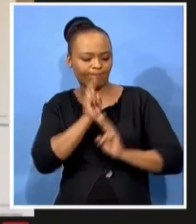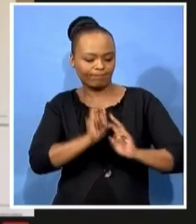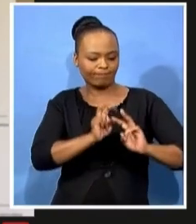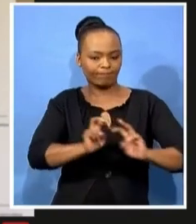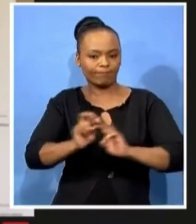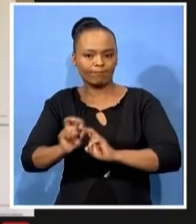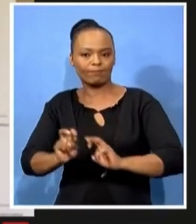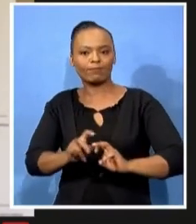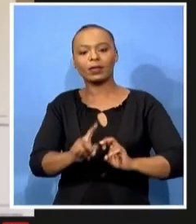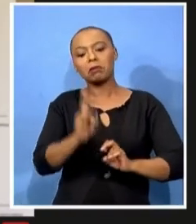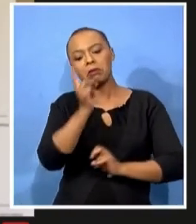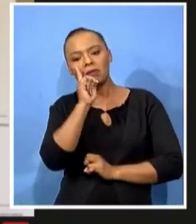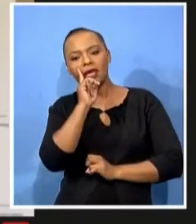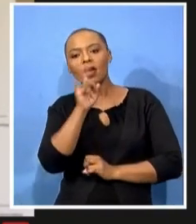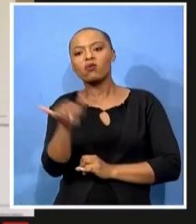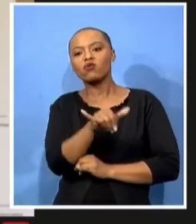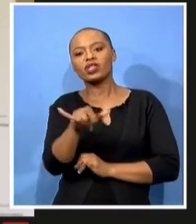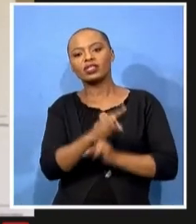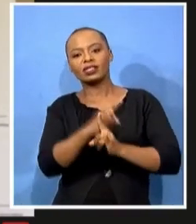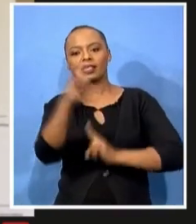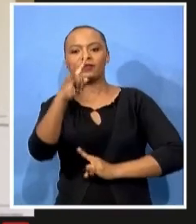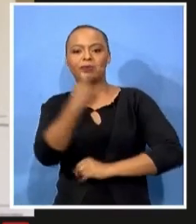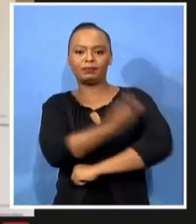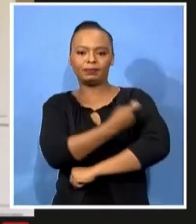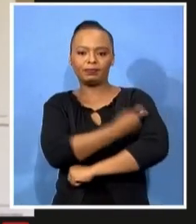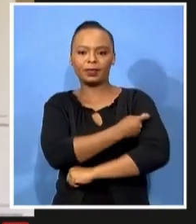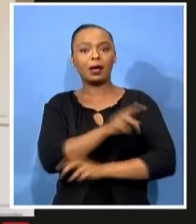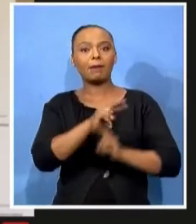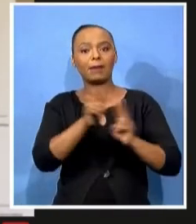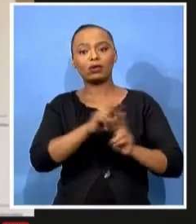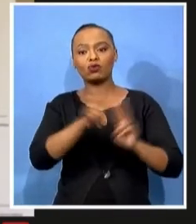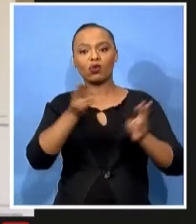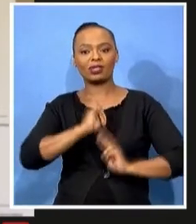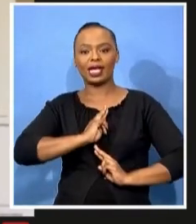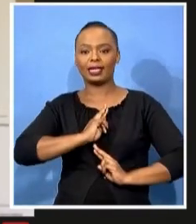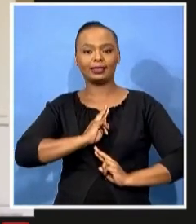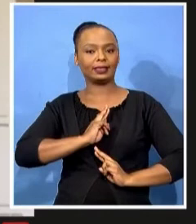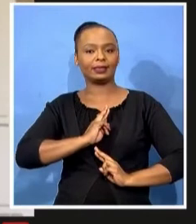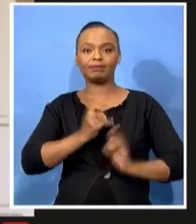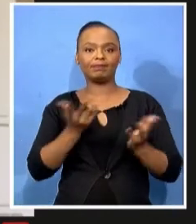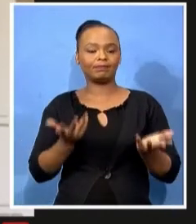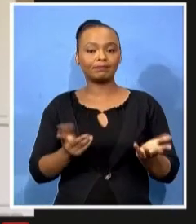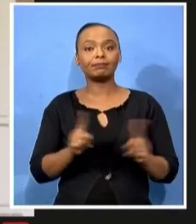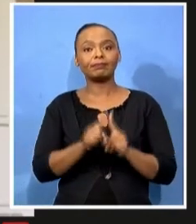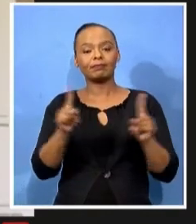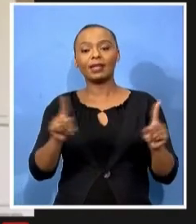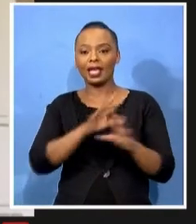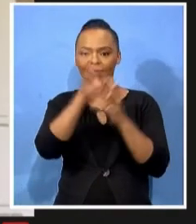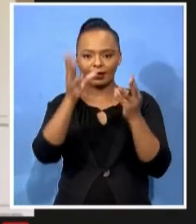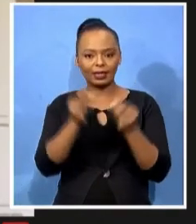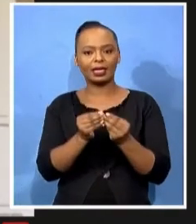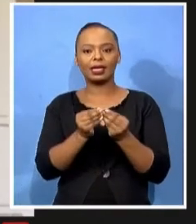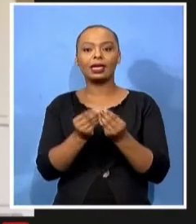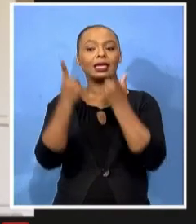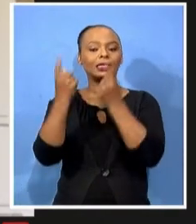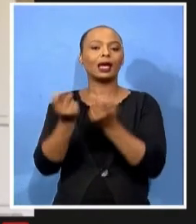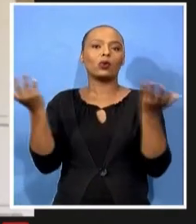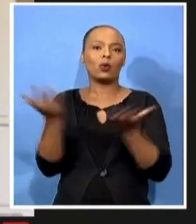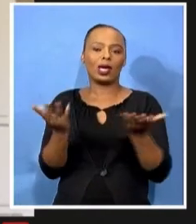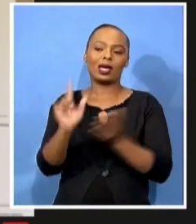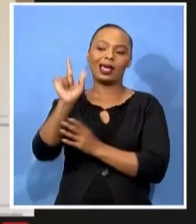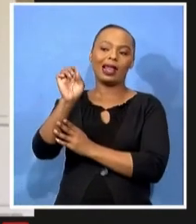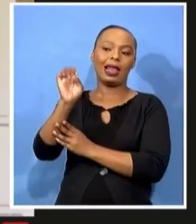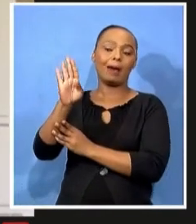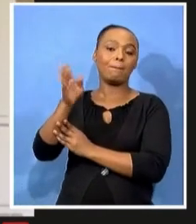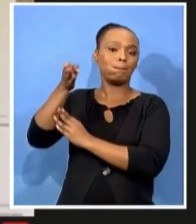There were no results that were showing, except that everything had been done in the laboratories. So the other option